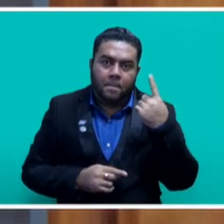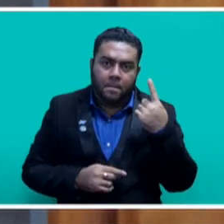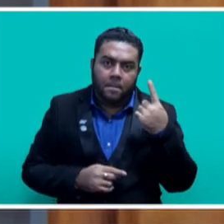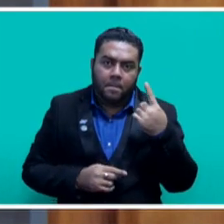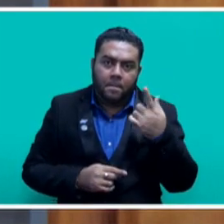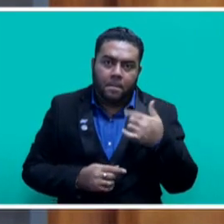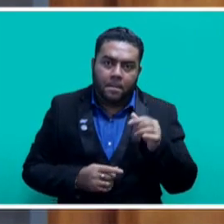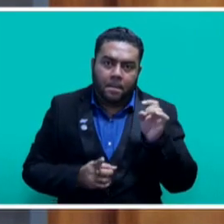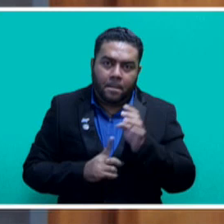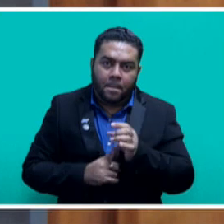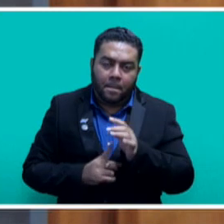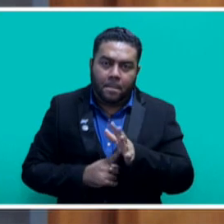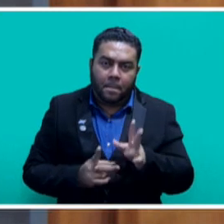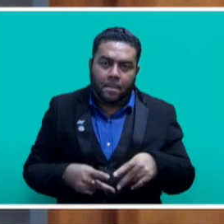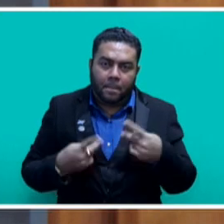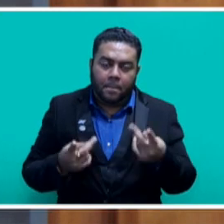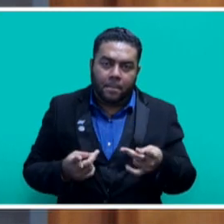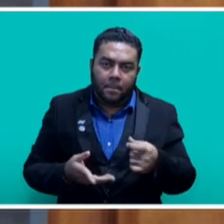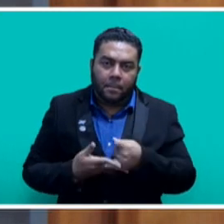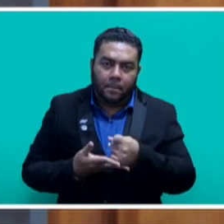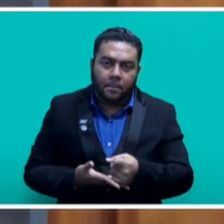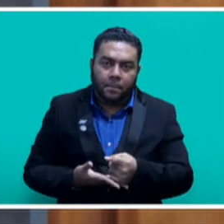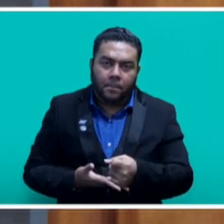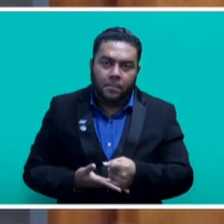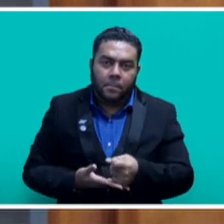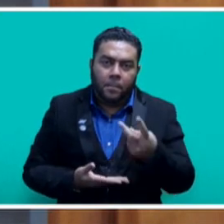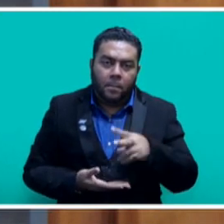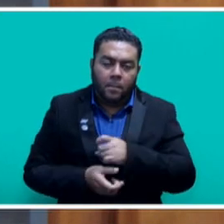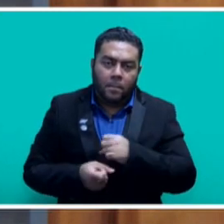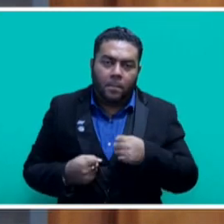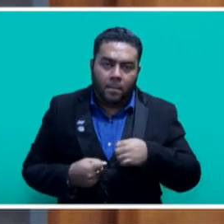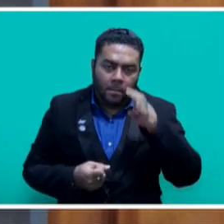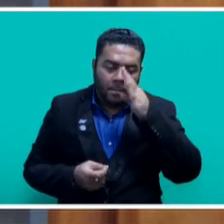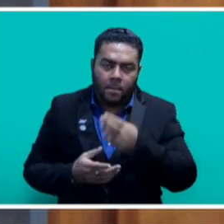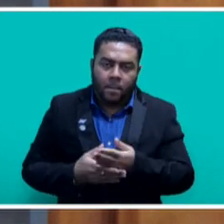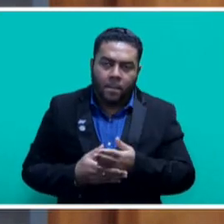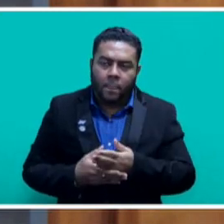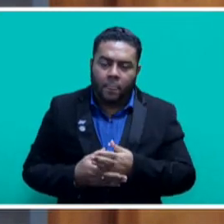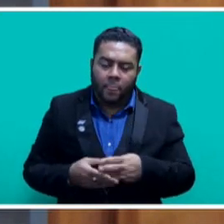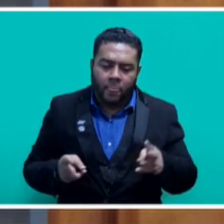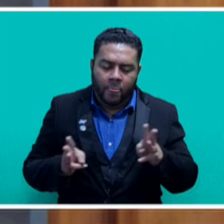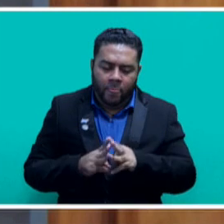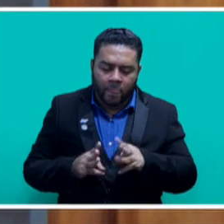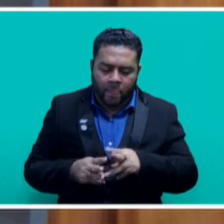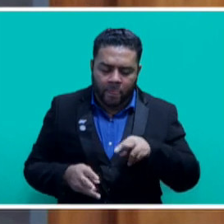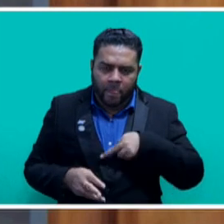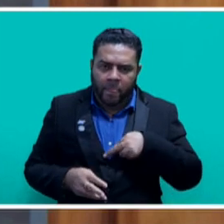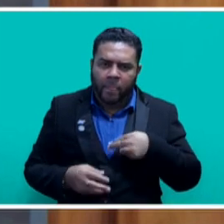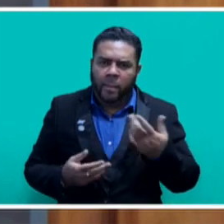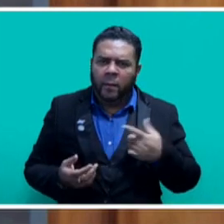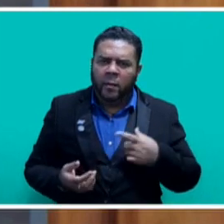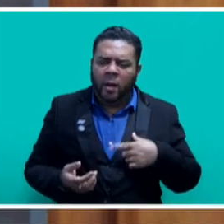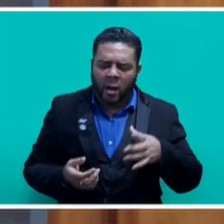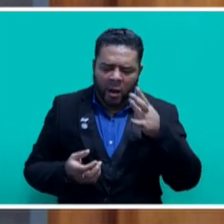the significance of providing holistic support to our student and the chaplain, while there